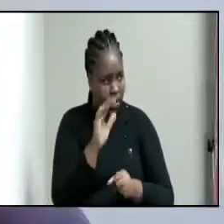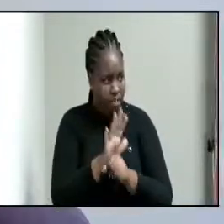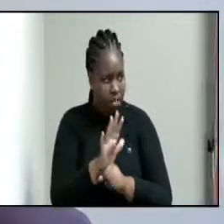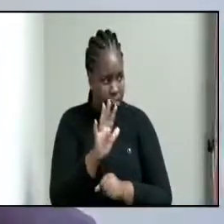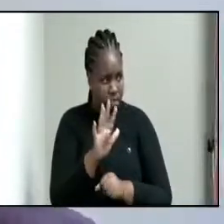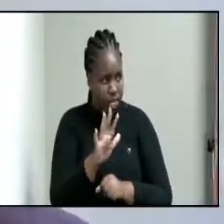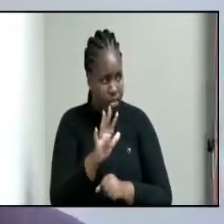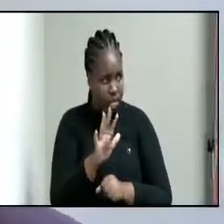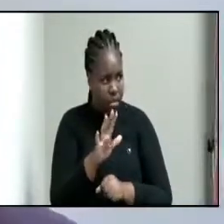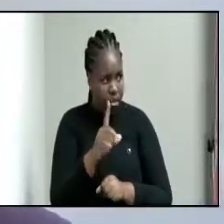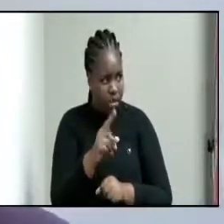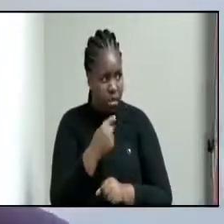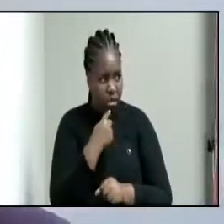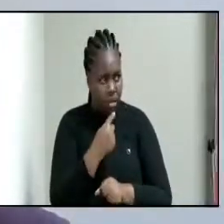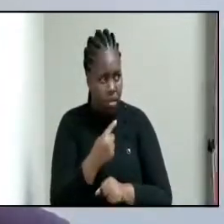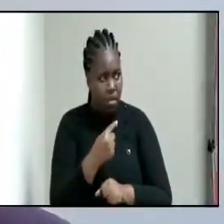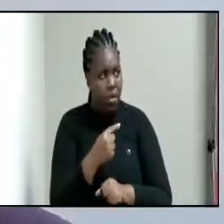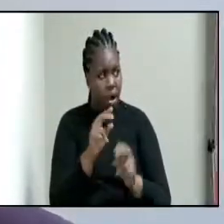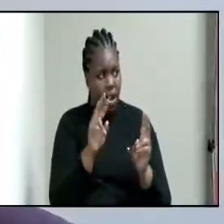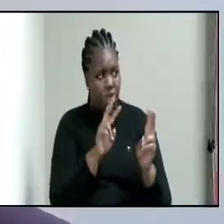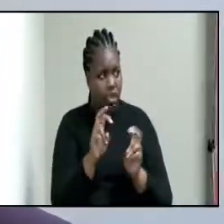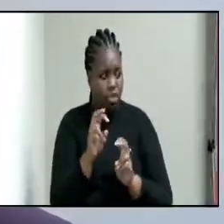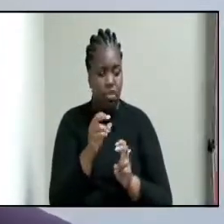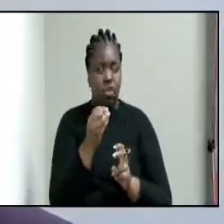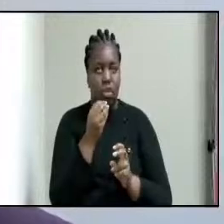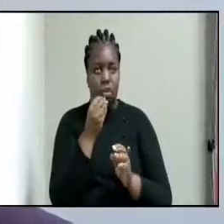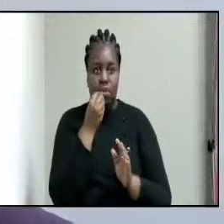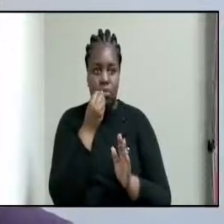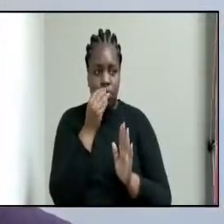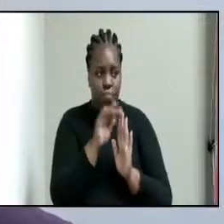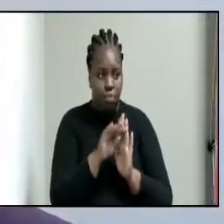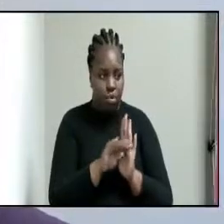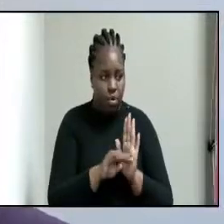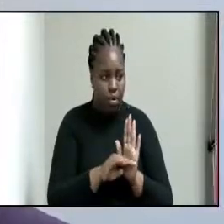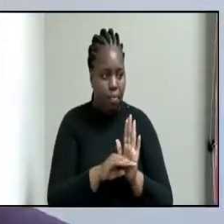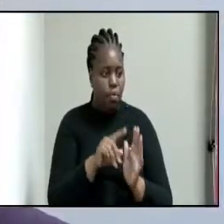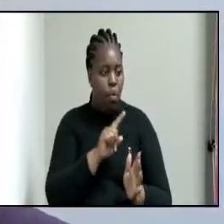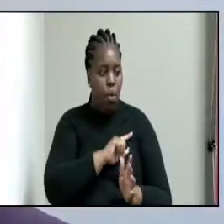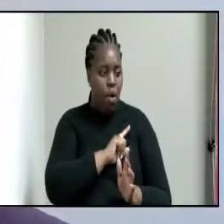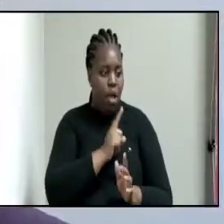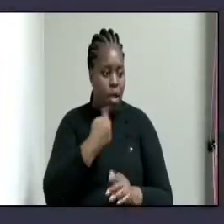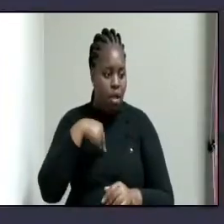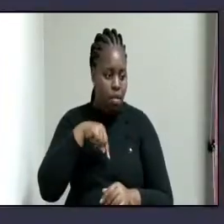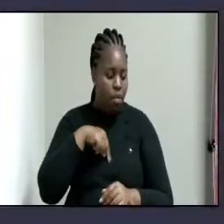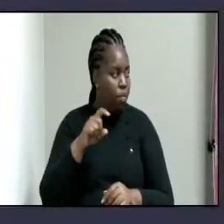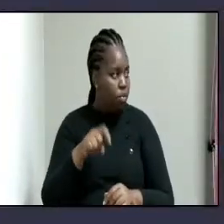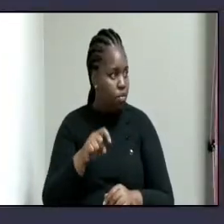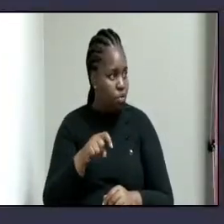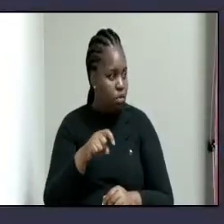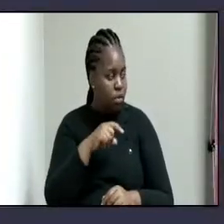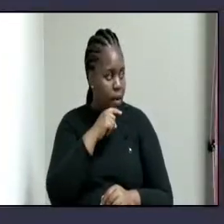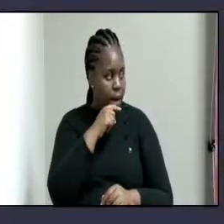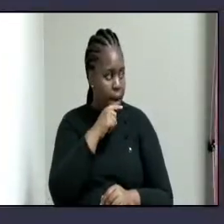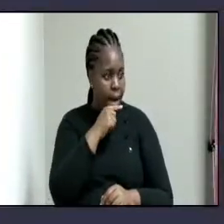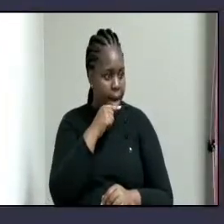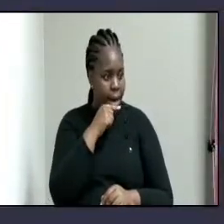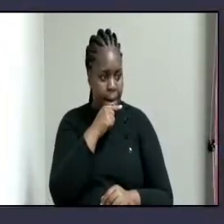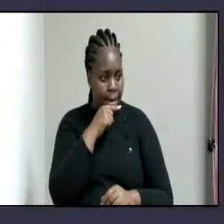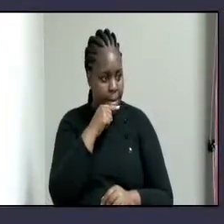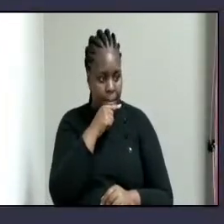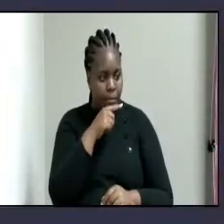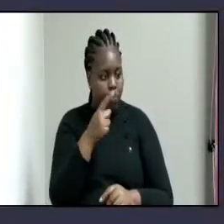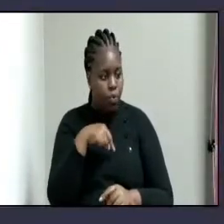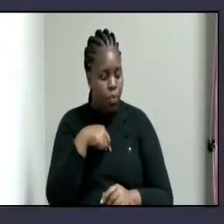remember, but it does speak about the issue of the nutrition program and why perhaps we should perhaps ensure